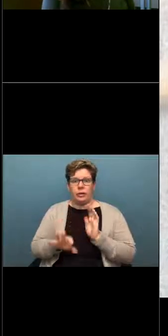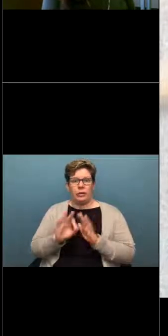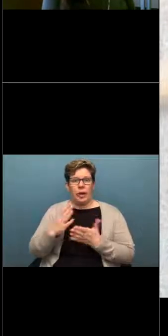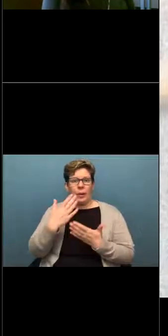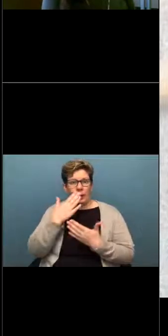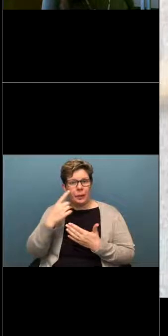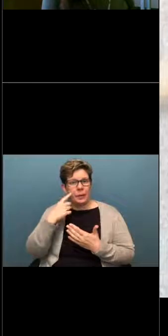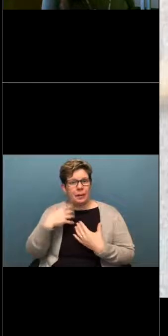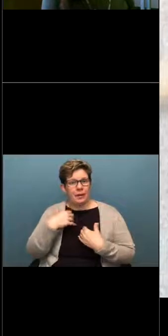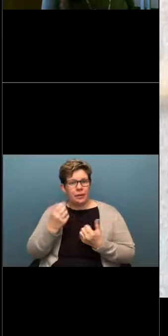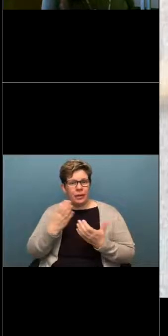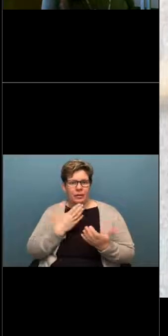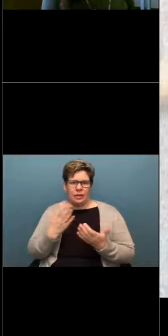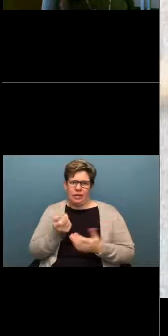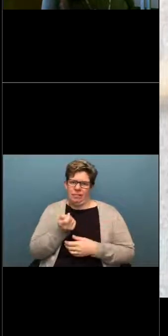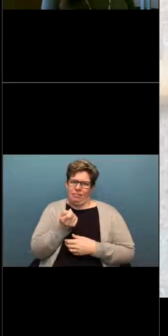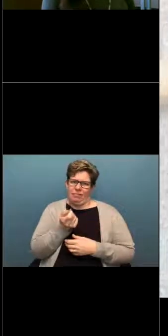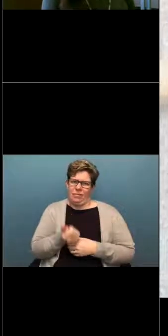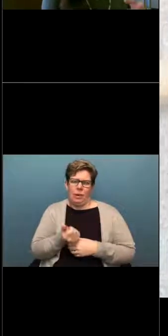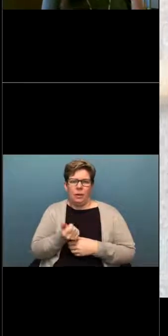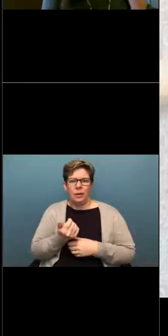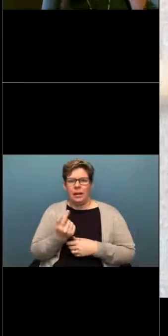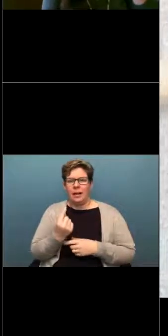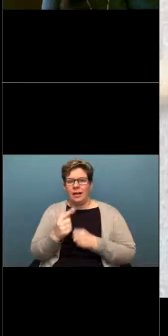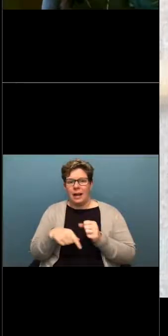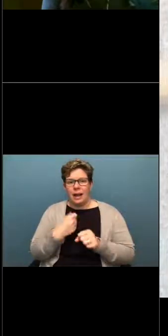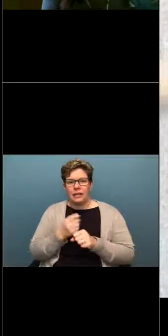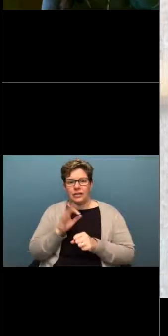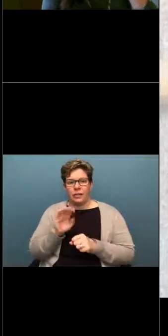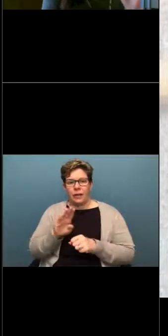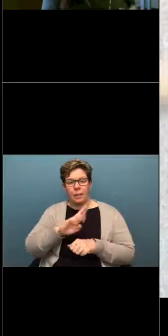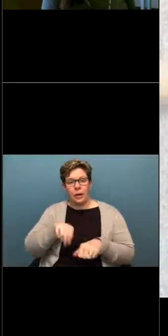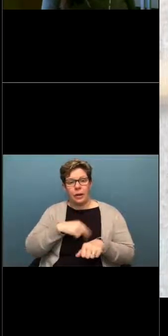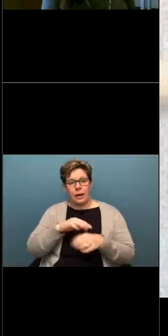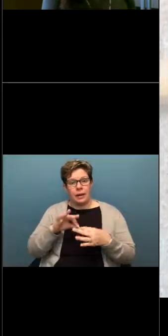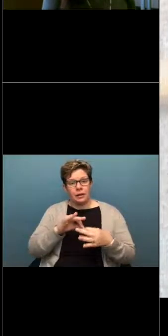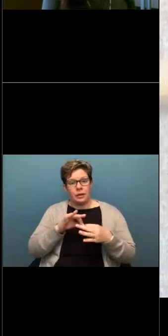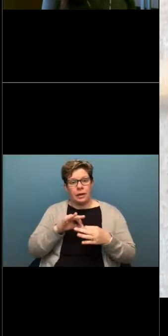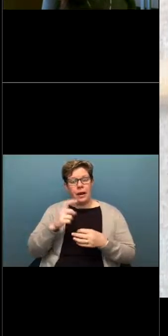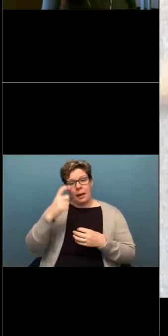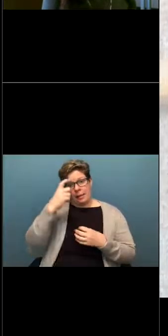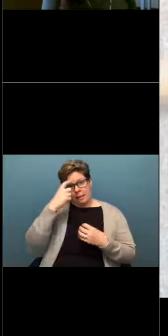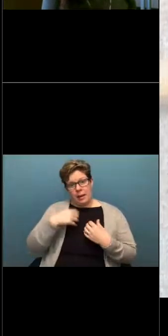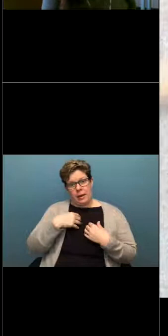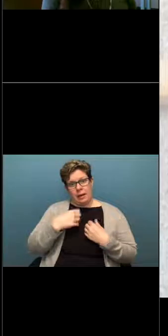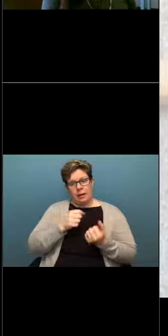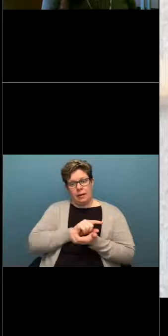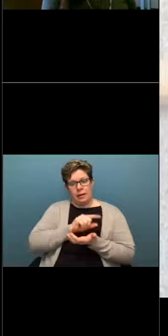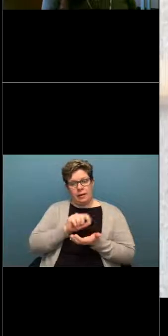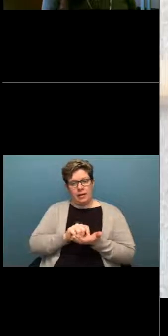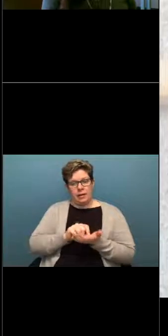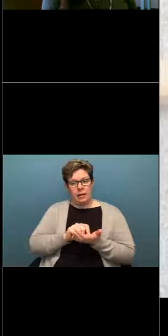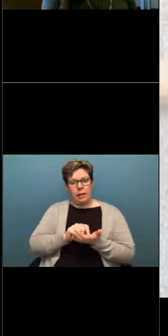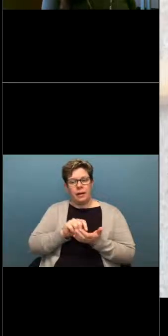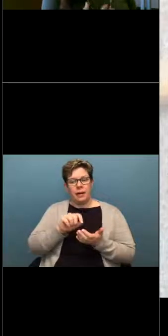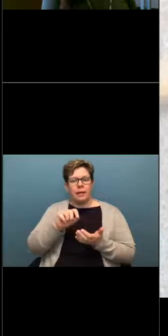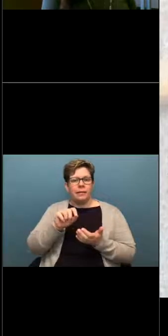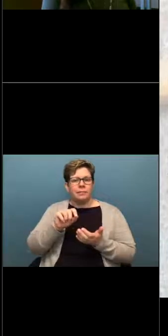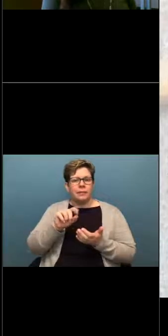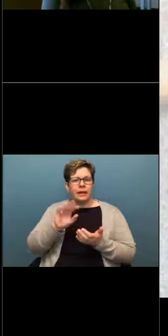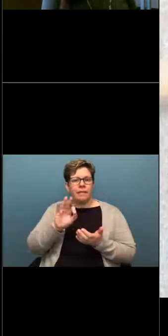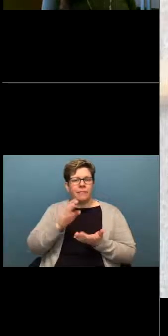services. Last year in February, the National Alliance on Mental Health published a fact sheet for the state of Idaho,